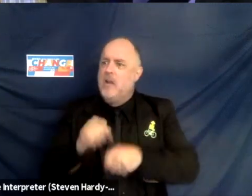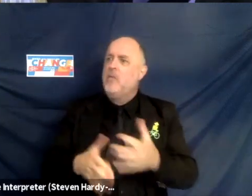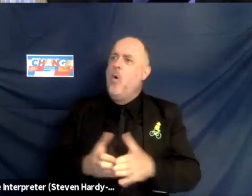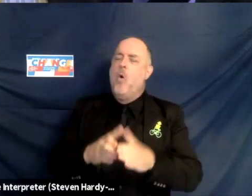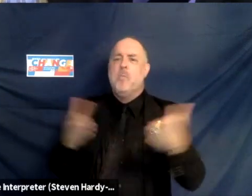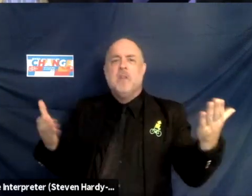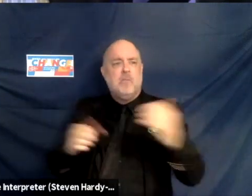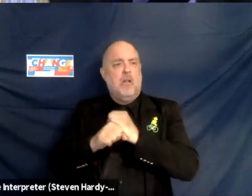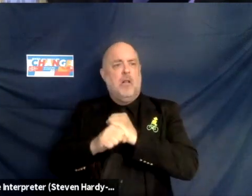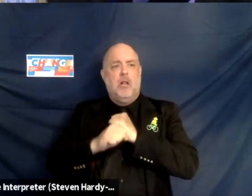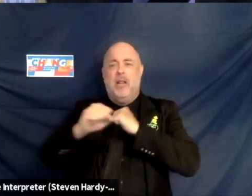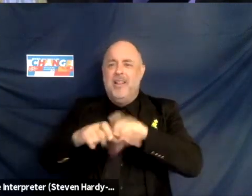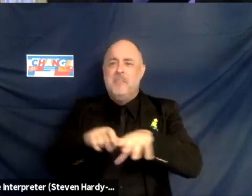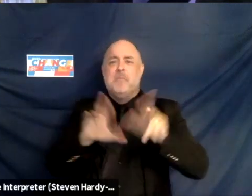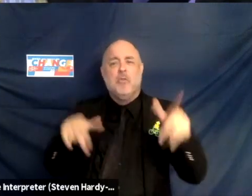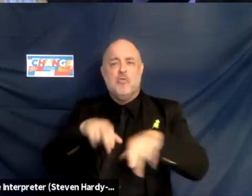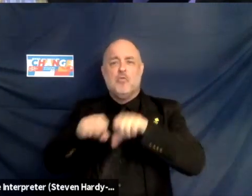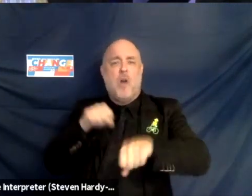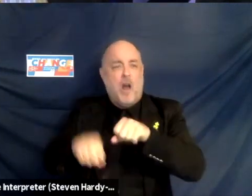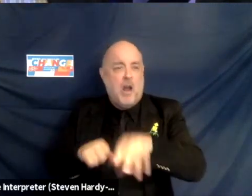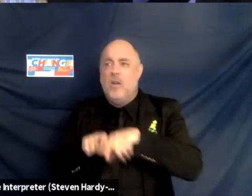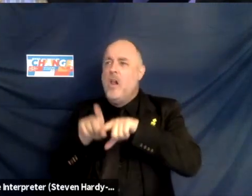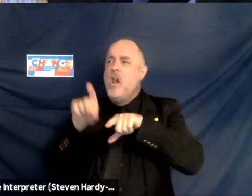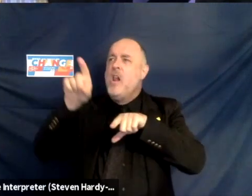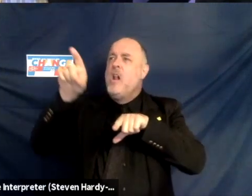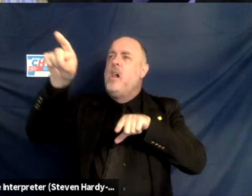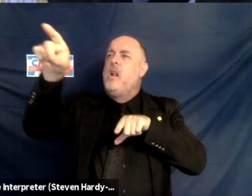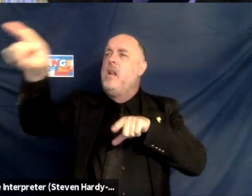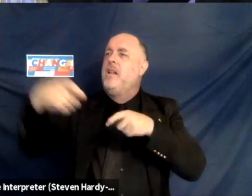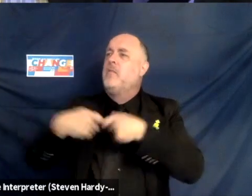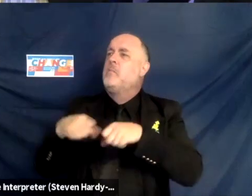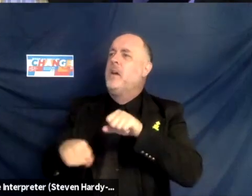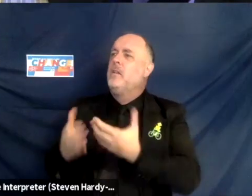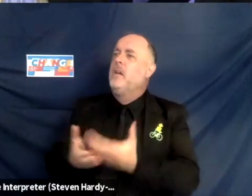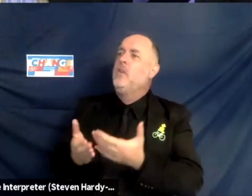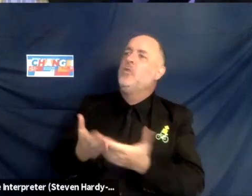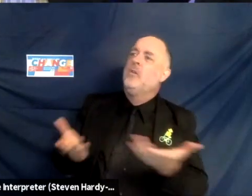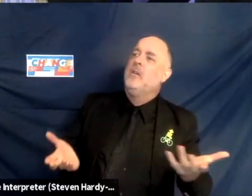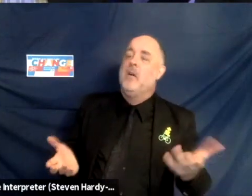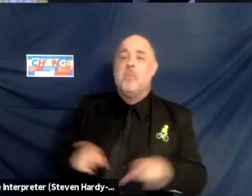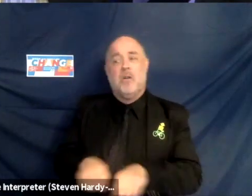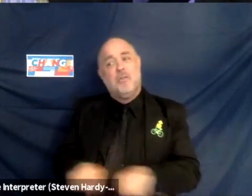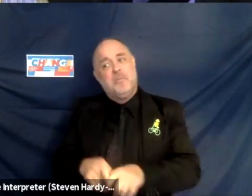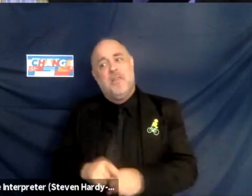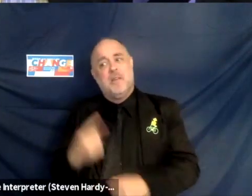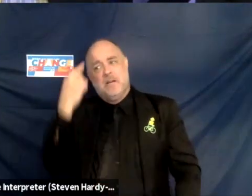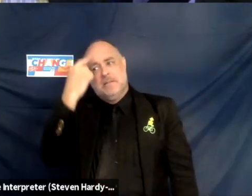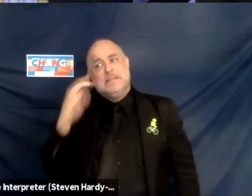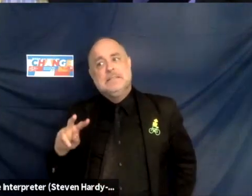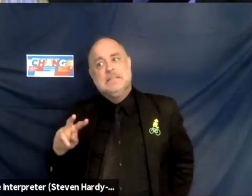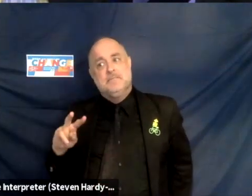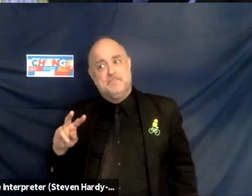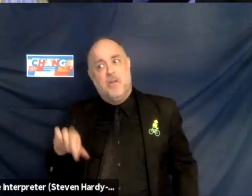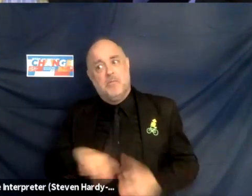I think it just adds one more reason to consider a bike commute. The other side of the coin, of course, is safety. And so both in terms of the